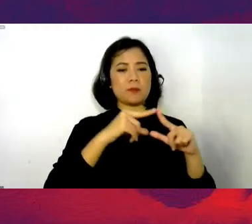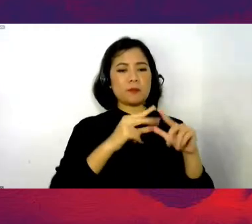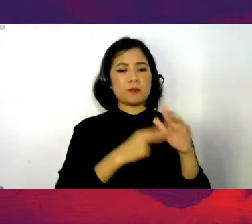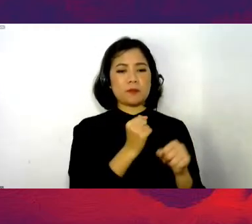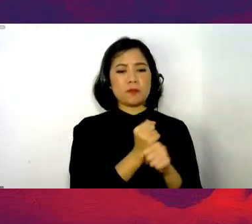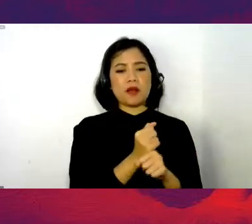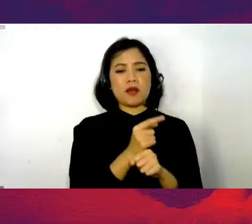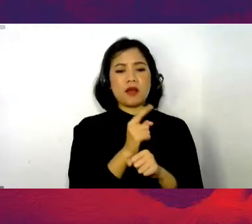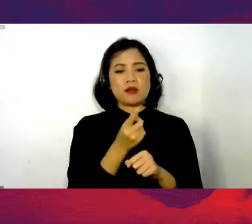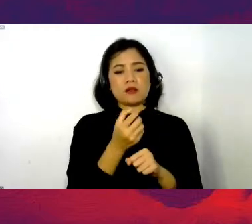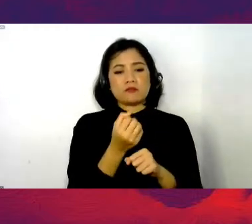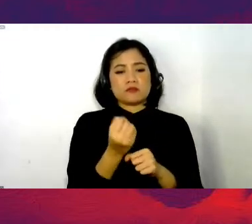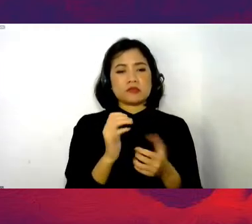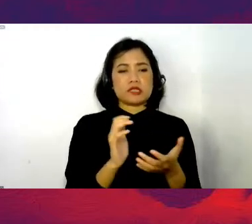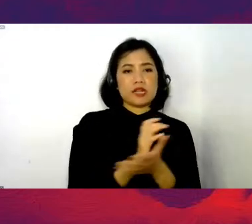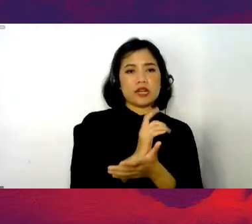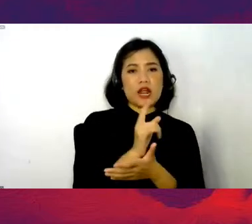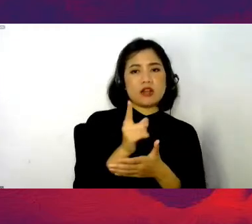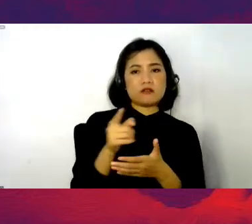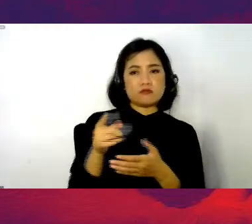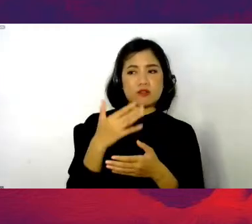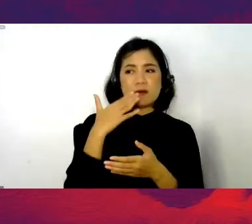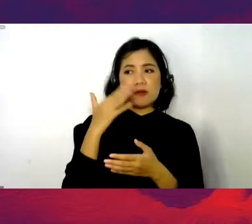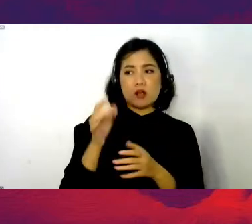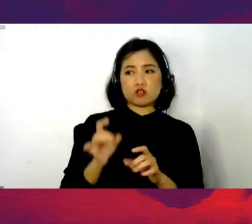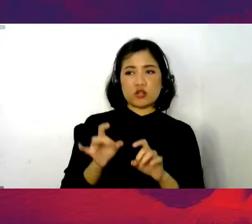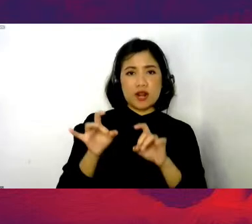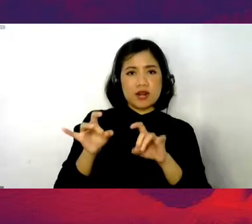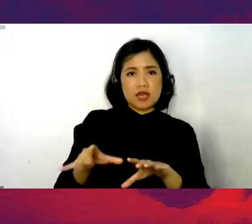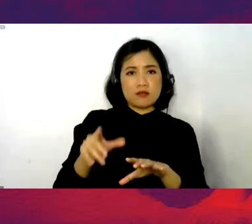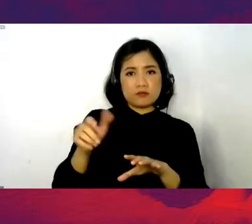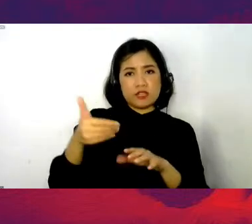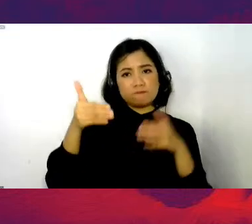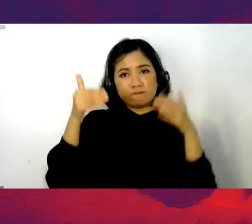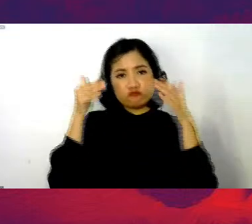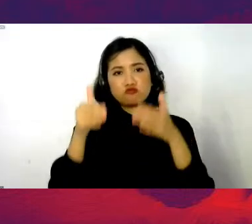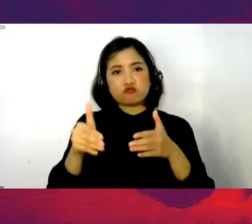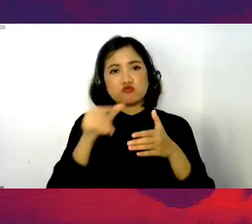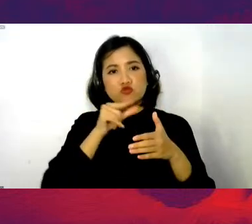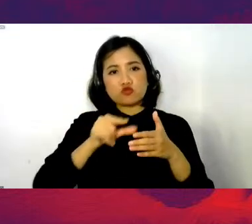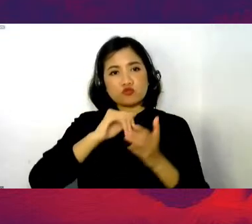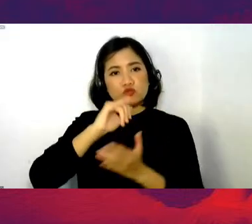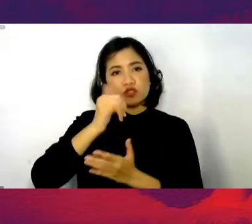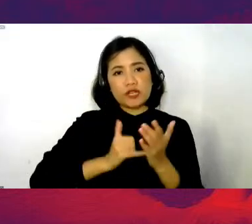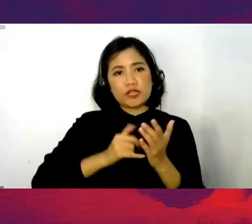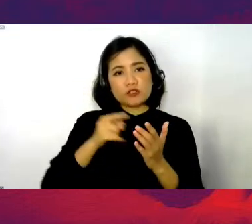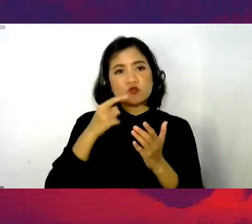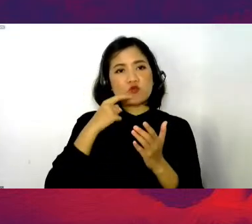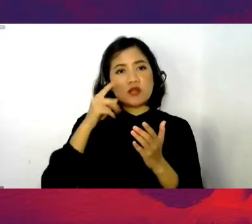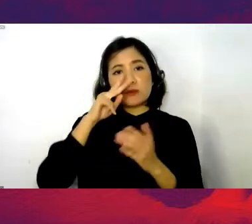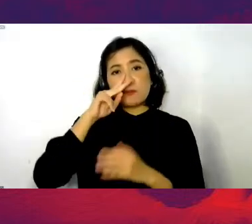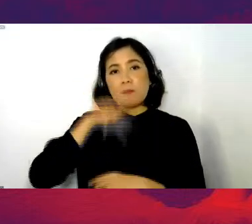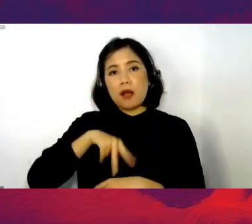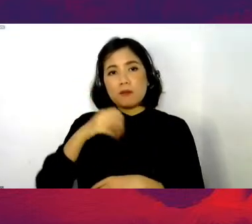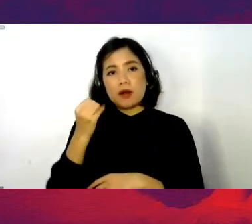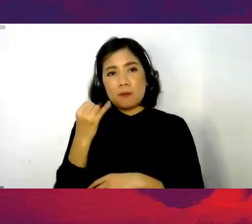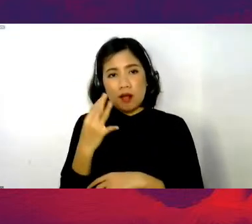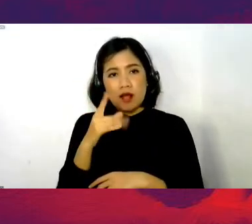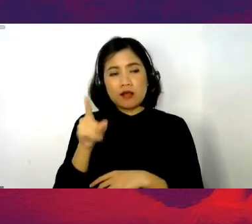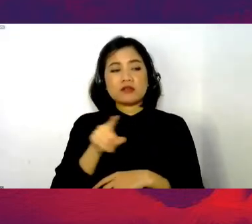I think this is going to be my last slide. My last slide is going to be the lesson that we have learned from the